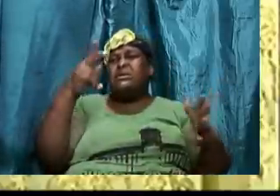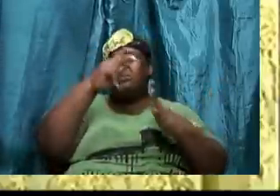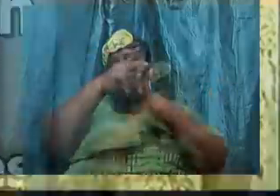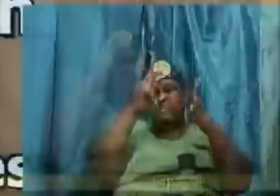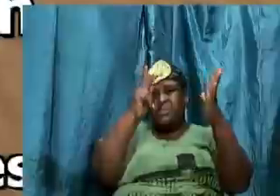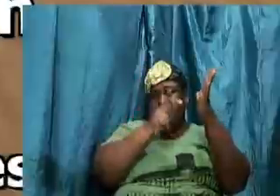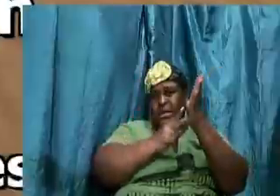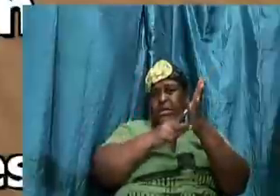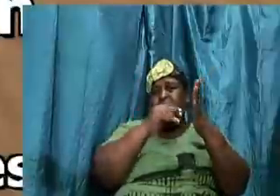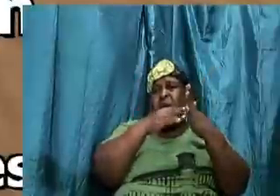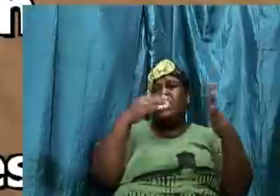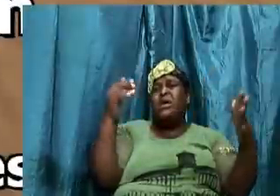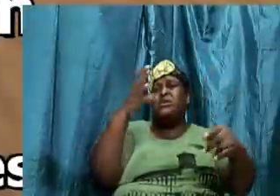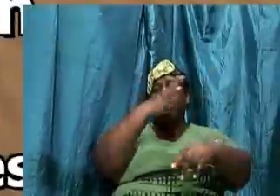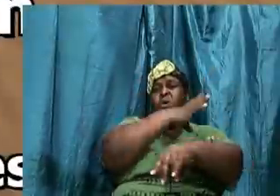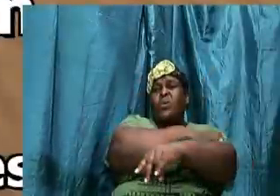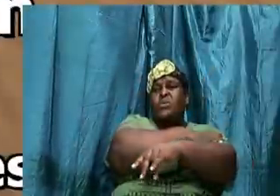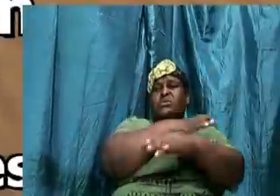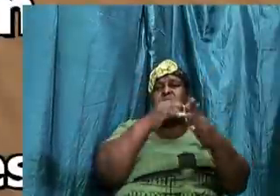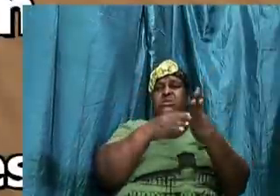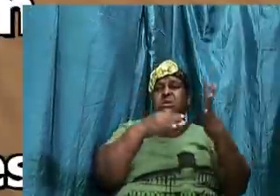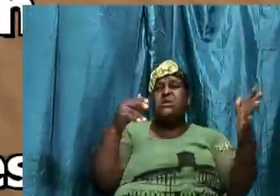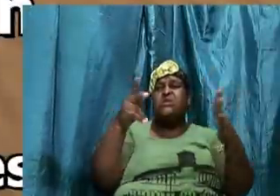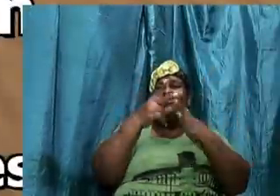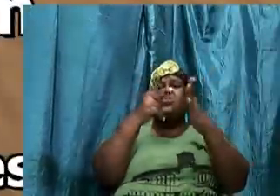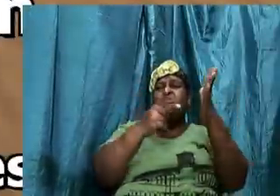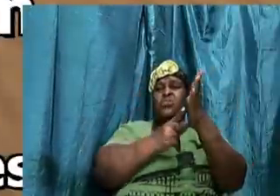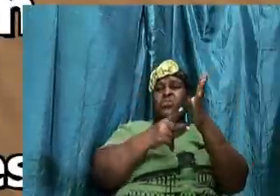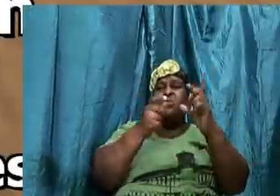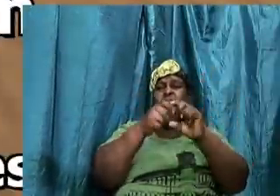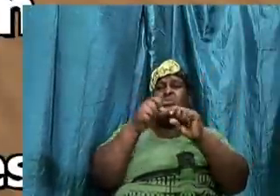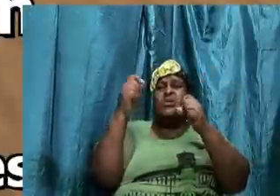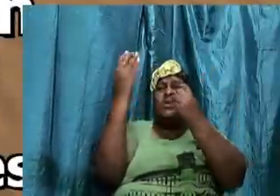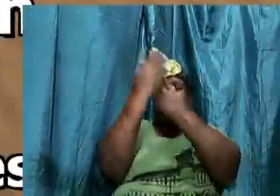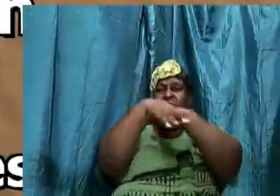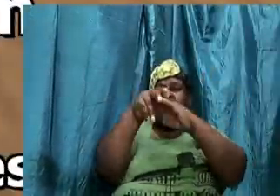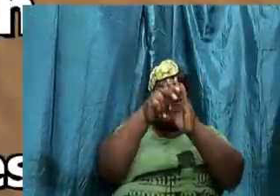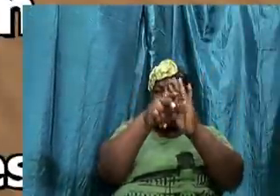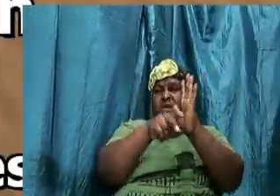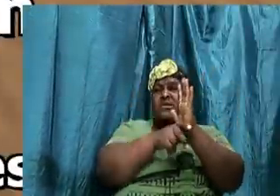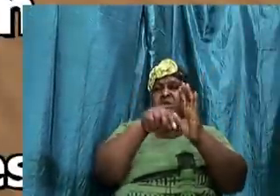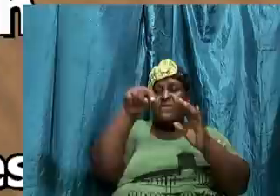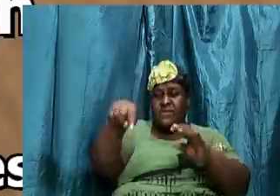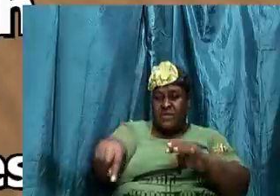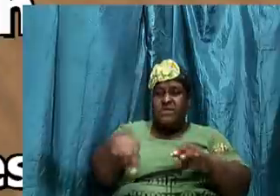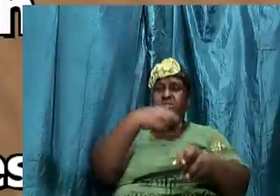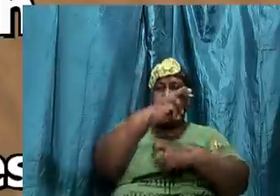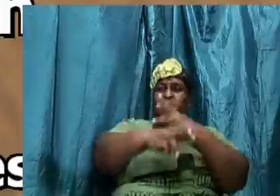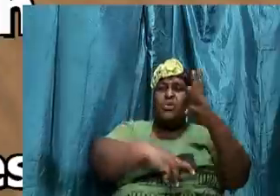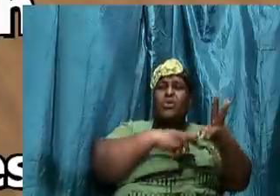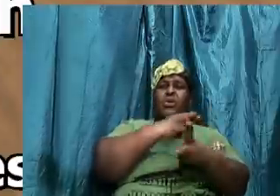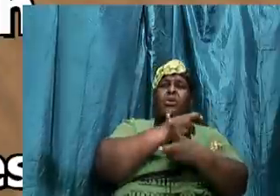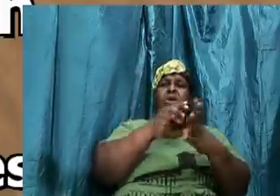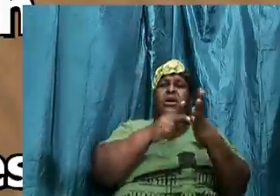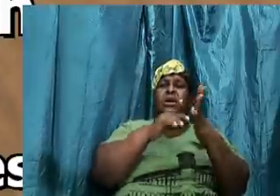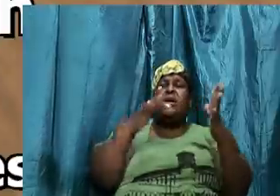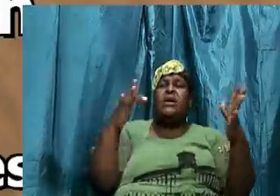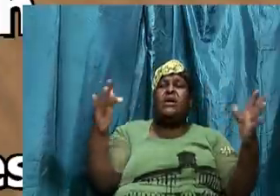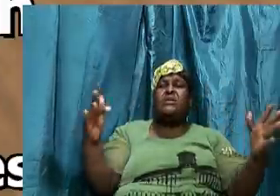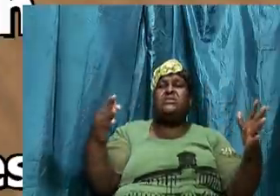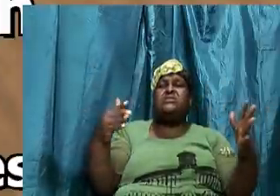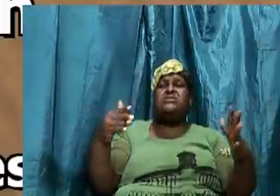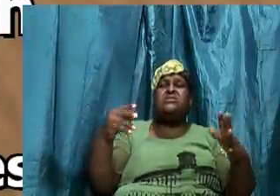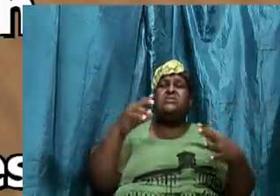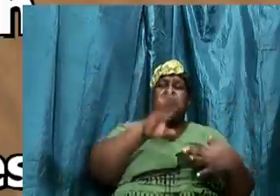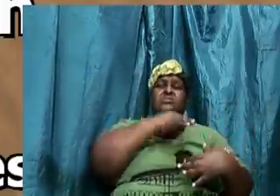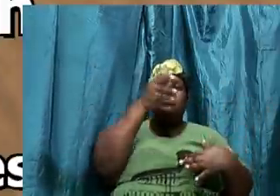principalities, against powers, against the rulers of the darkness of this world, against